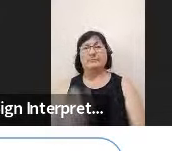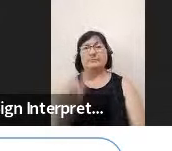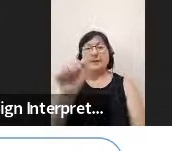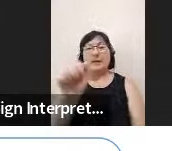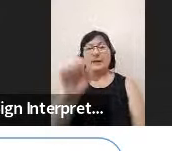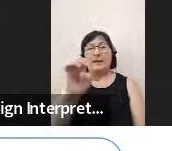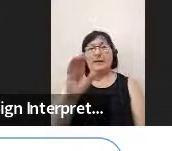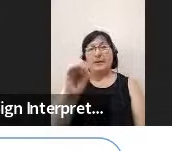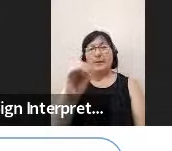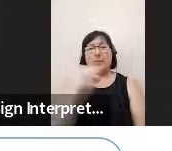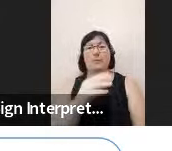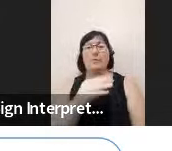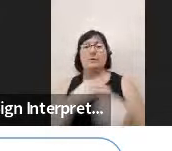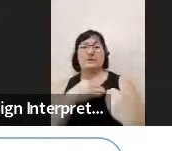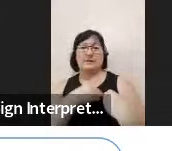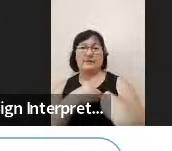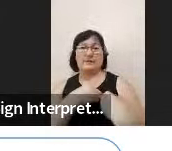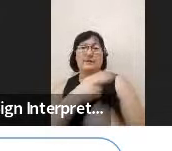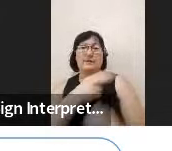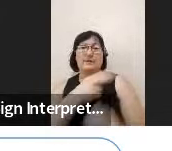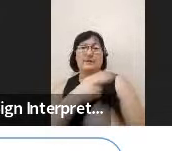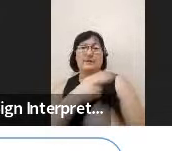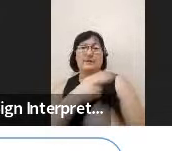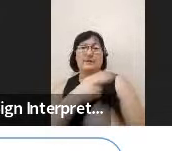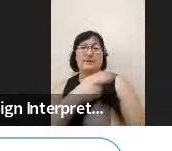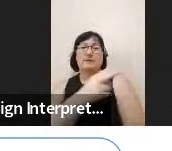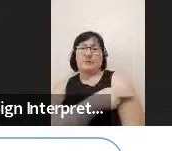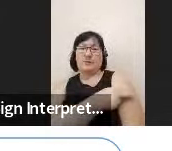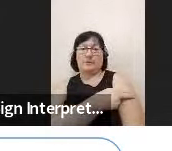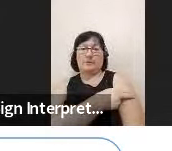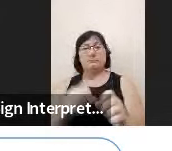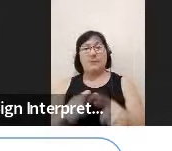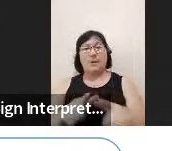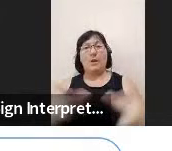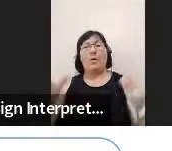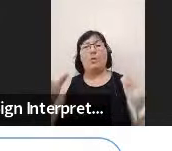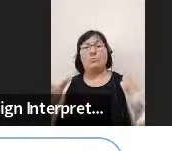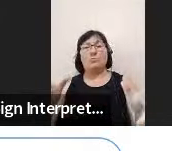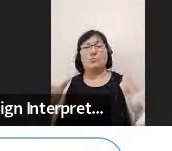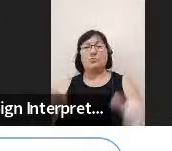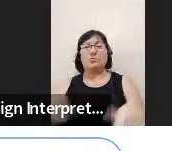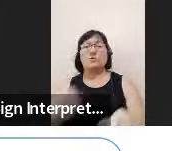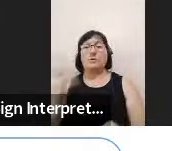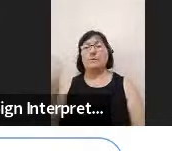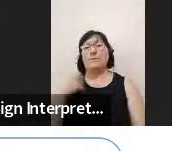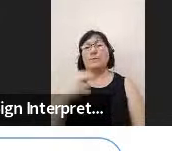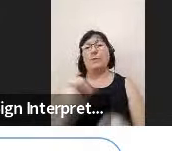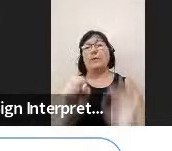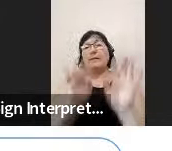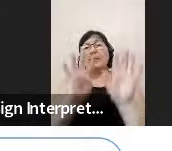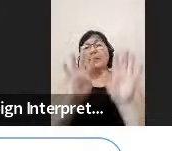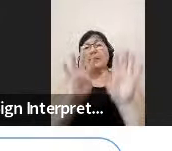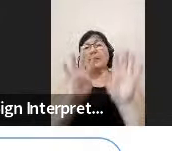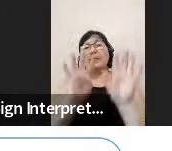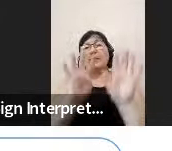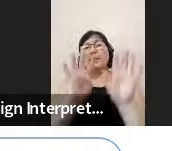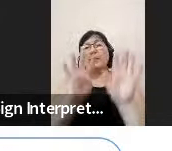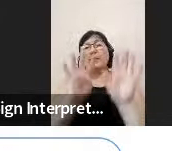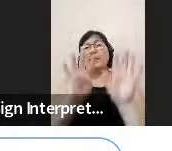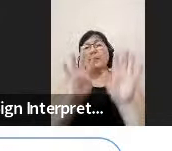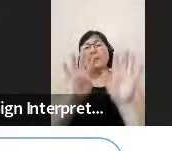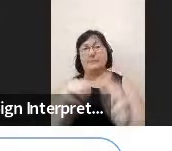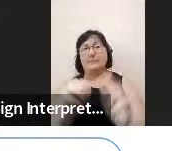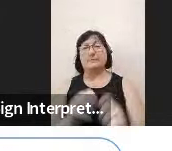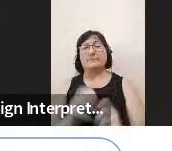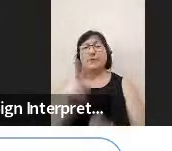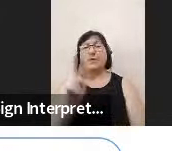security was also launched in 2019 in November. When we launched the pilot in 2019 in November, the intent was that we